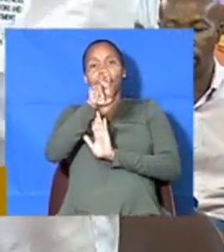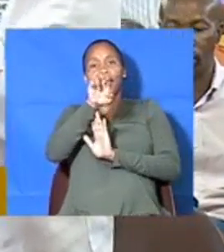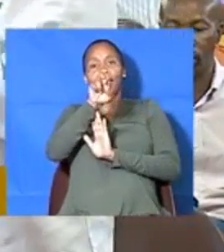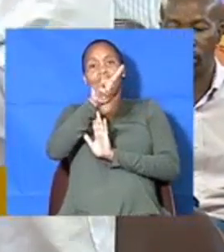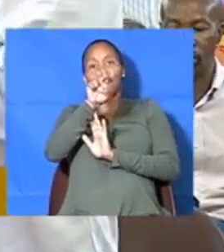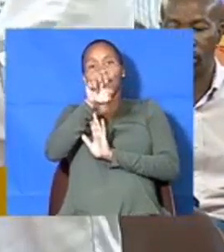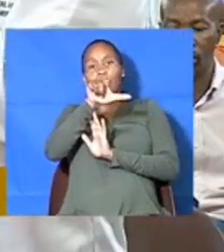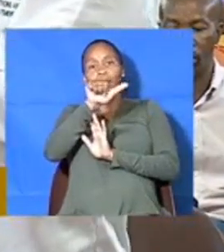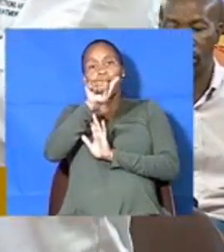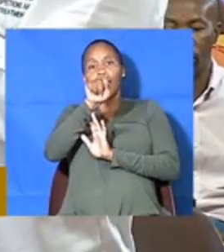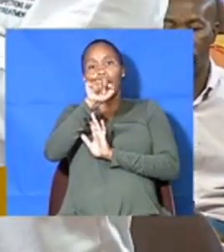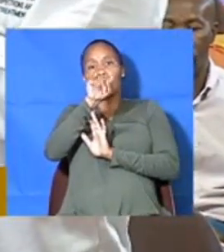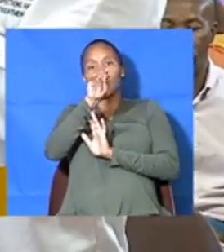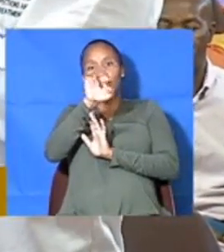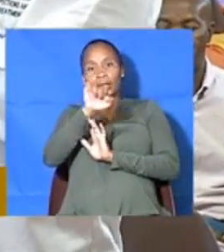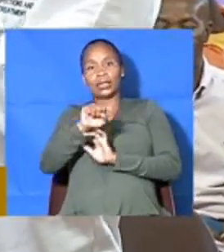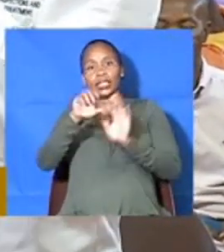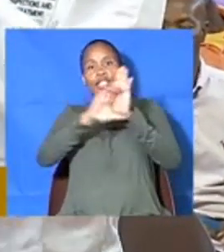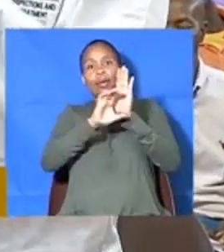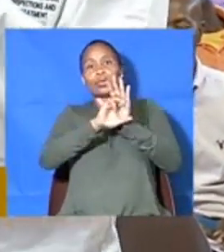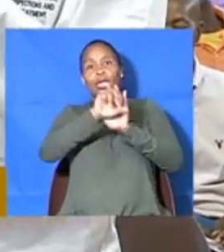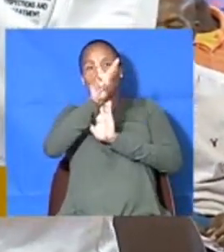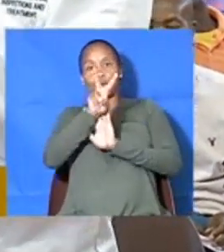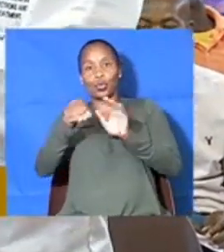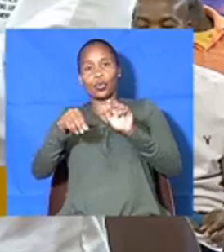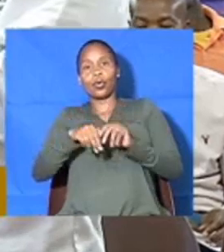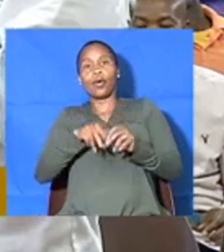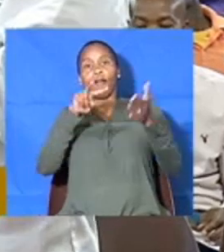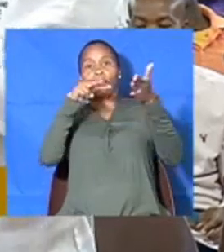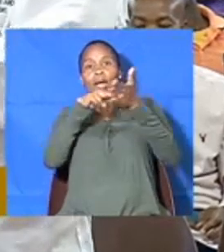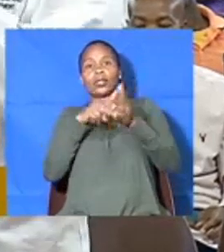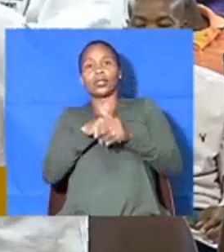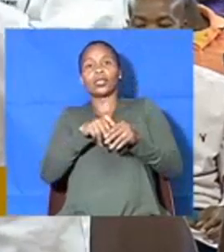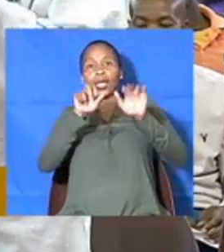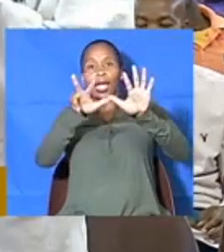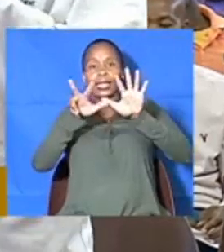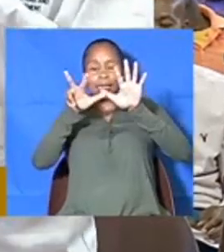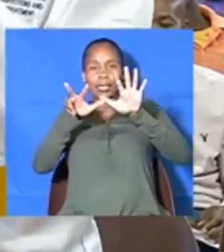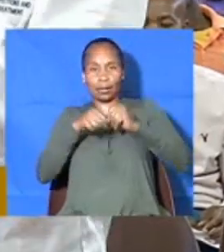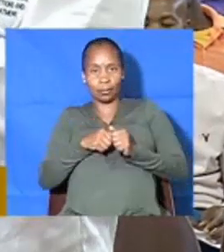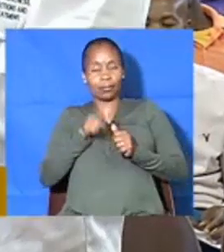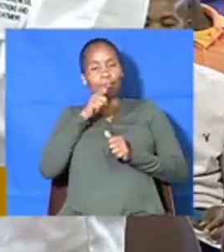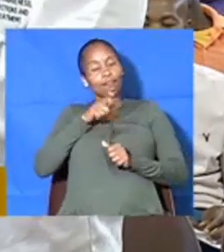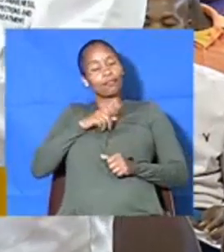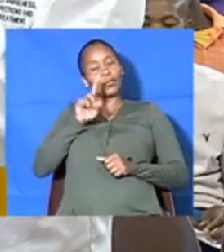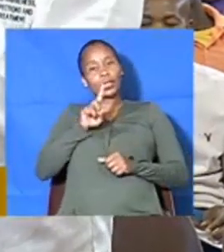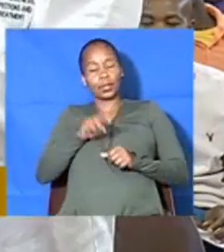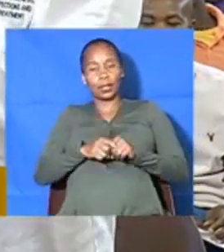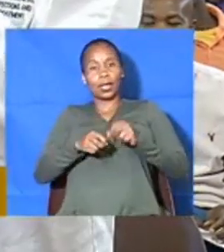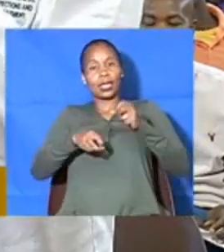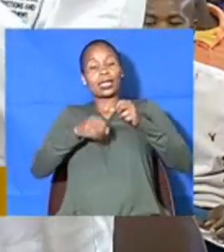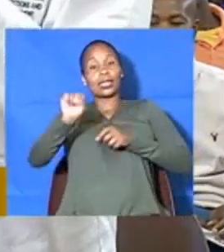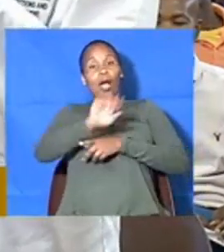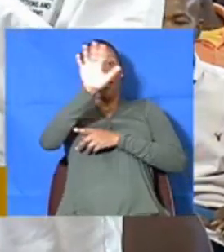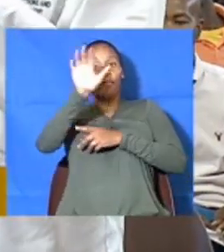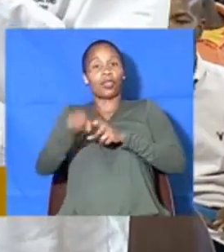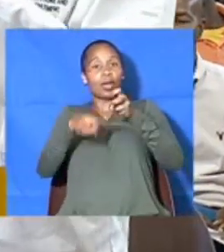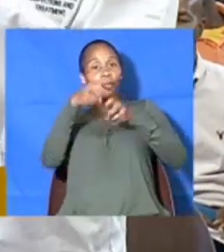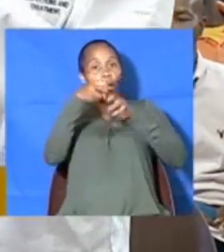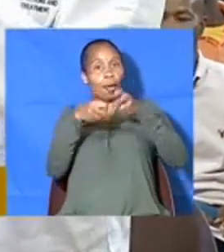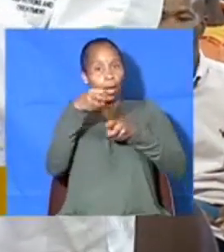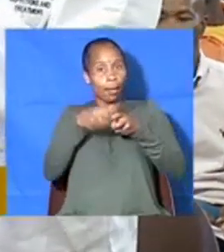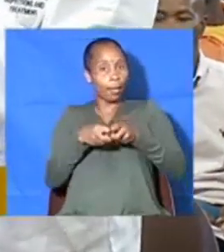province. As a resident of Limpopo, when somebody gets ill, they would often say they want to go to the Gauteng province. Ke mo re tsebang